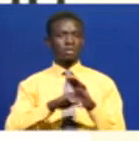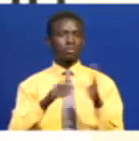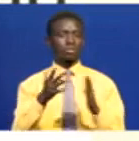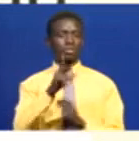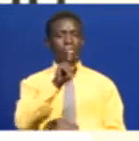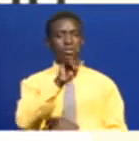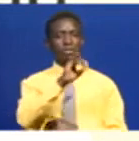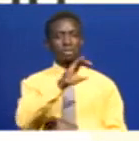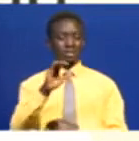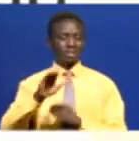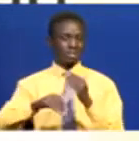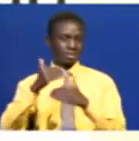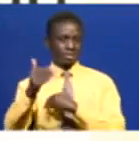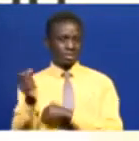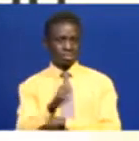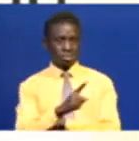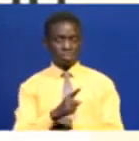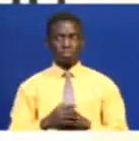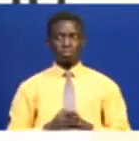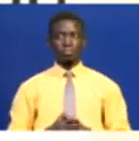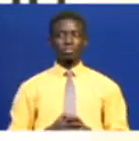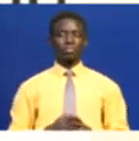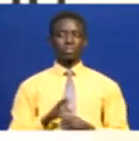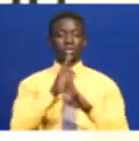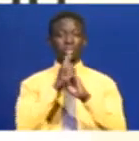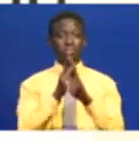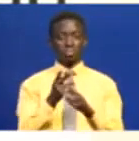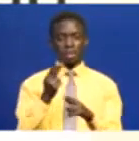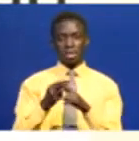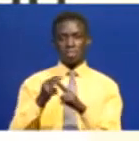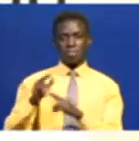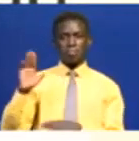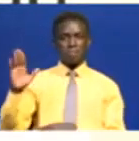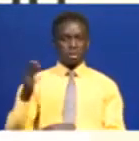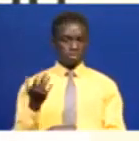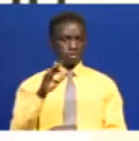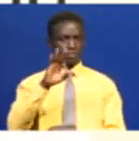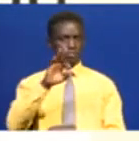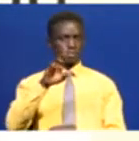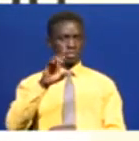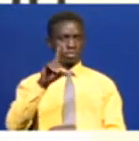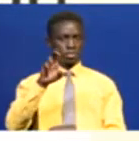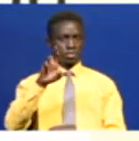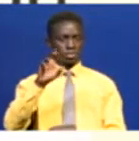next month. Reporting for Prime Edition from Nairobi, my name is Frederick Mwoki.